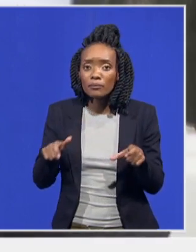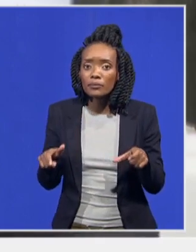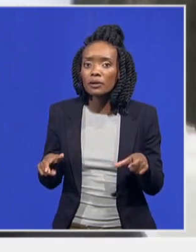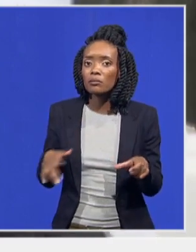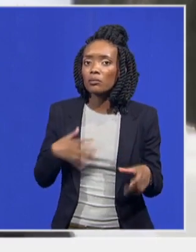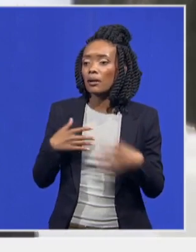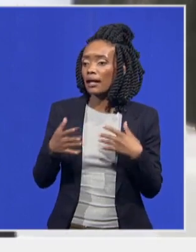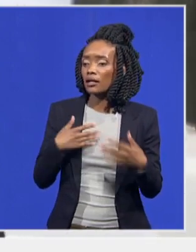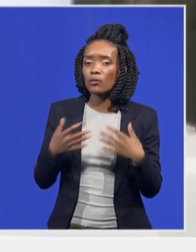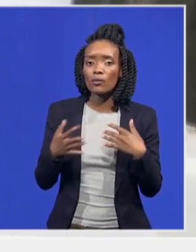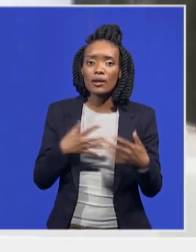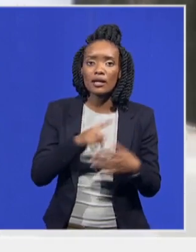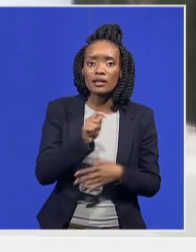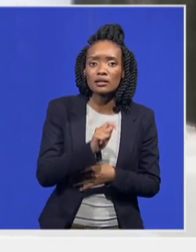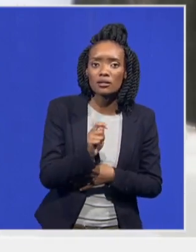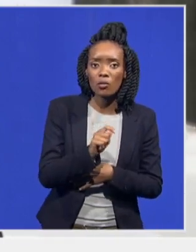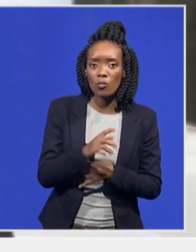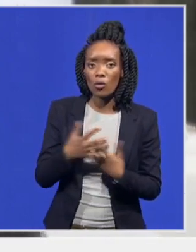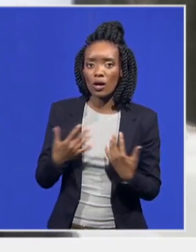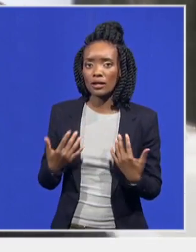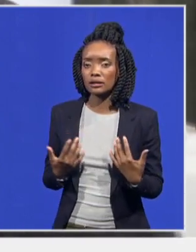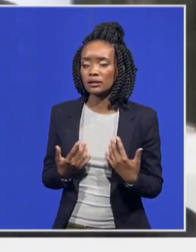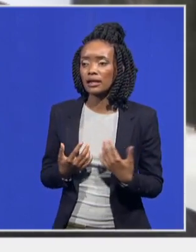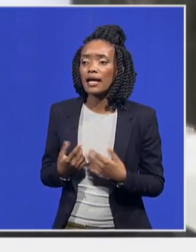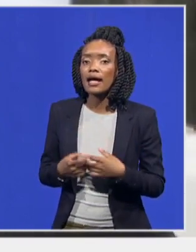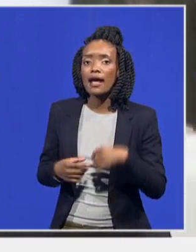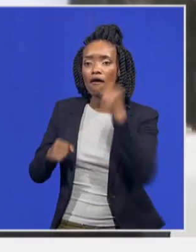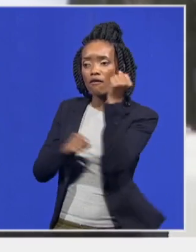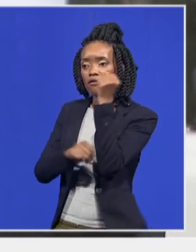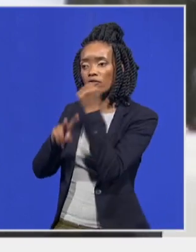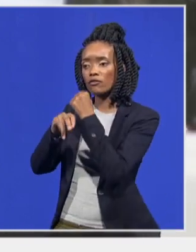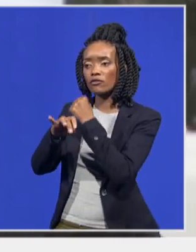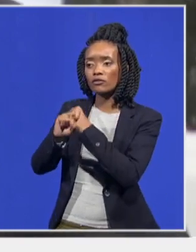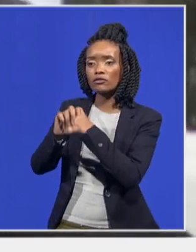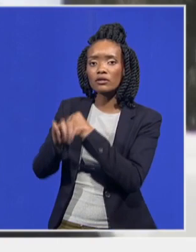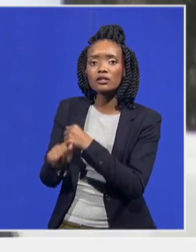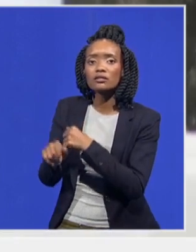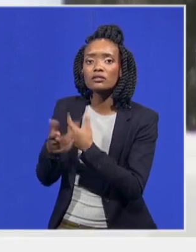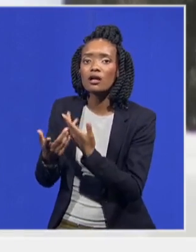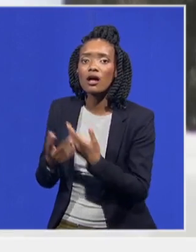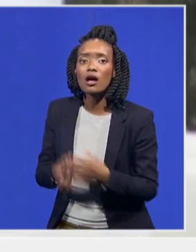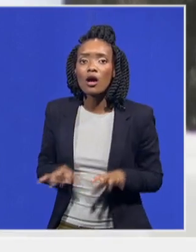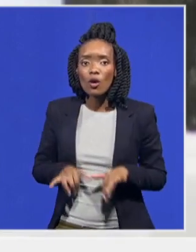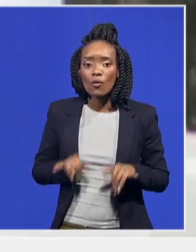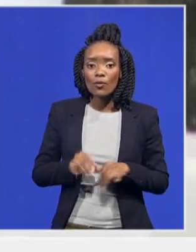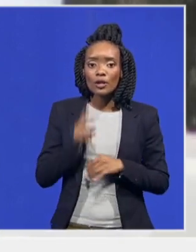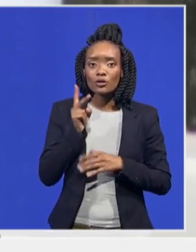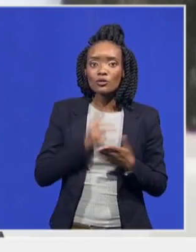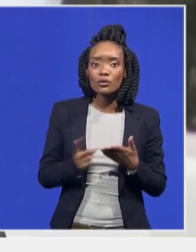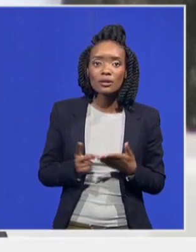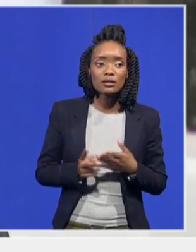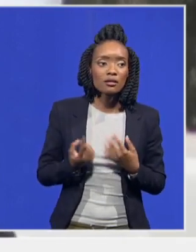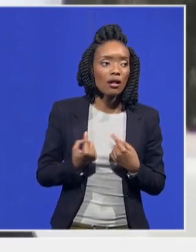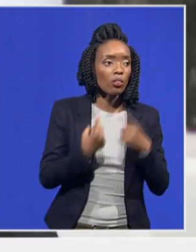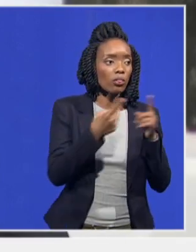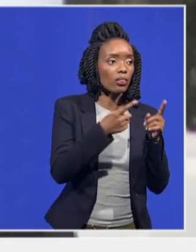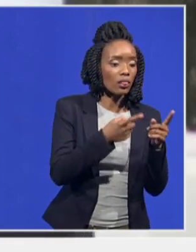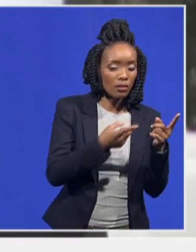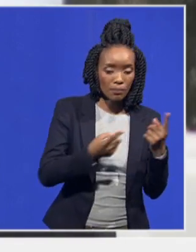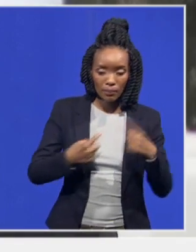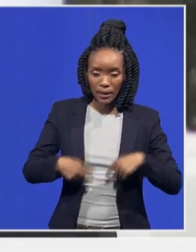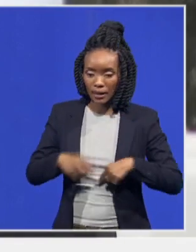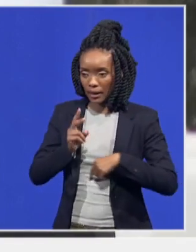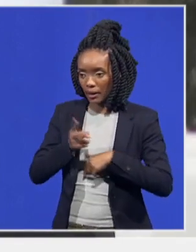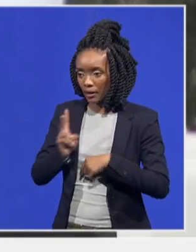from Taiwan to visa office in Taipei, and then wait another 2 weeks and come to Taipei again. It's a waste of